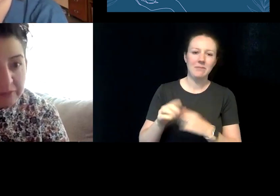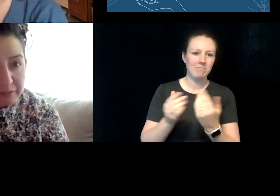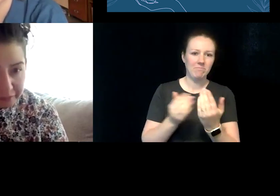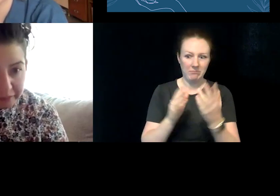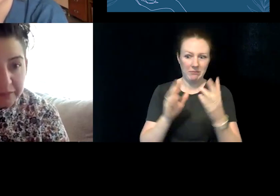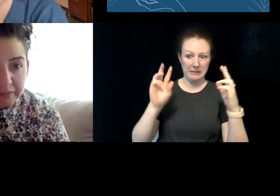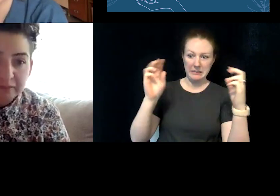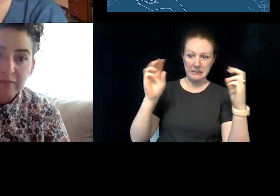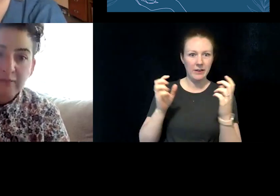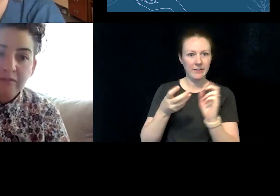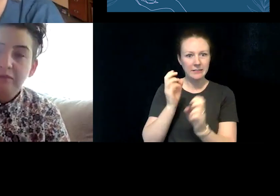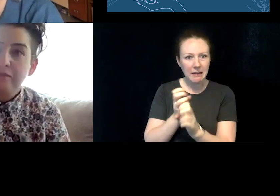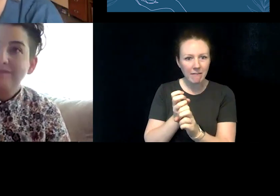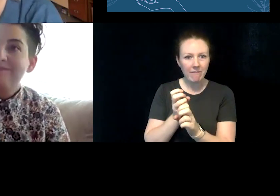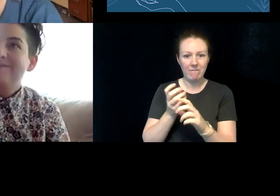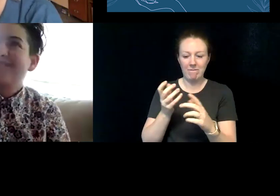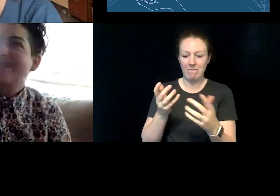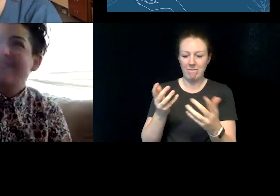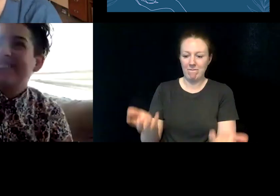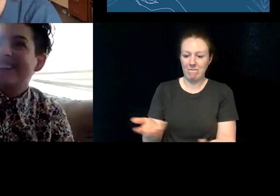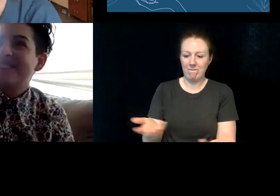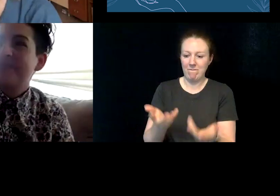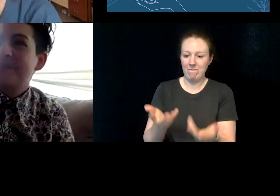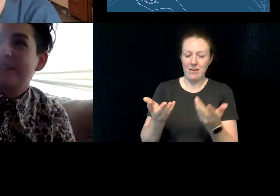despite the emotional